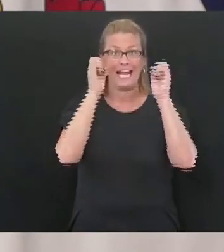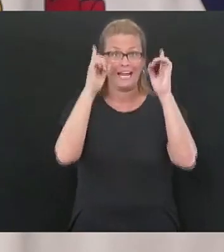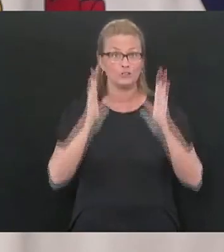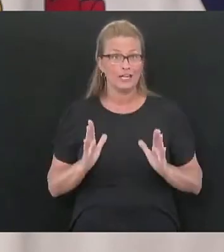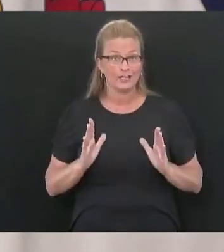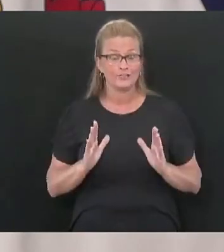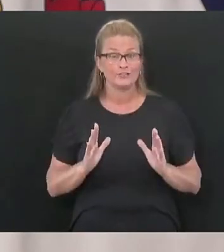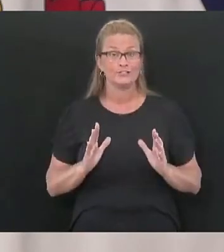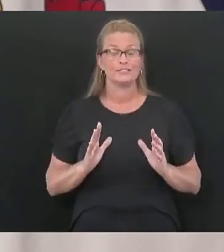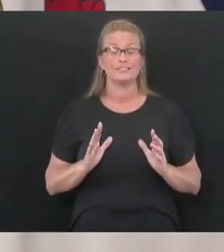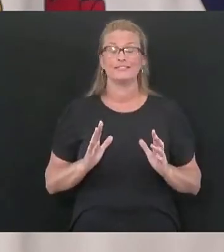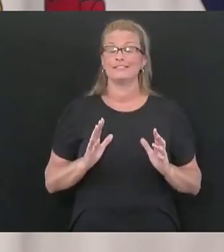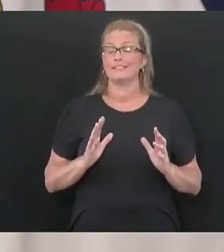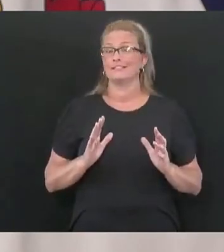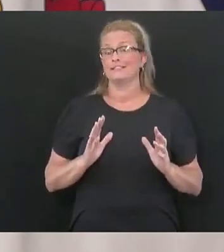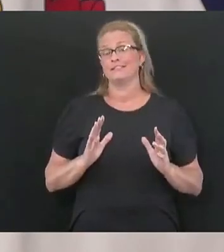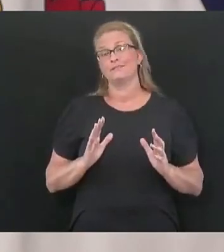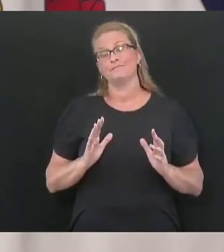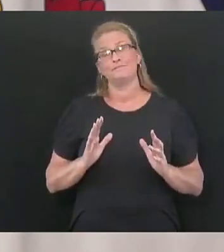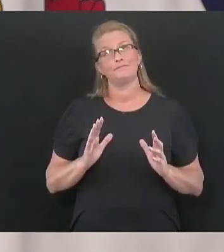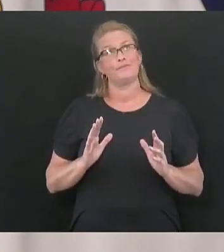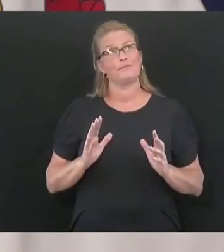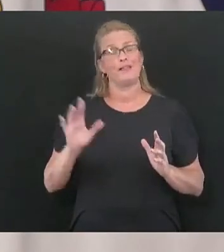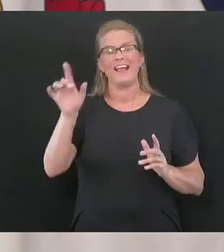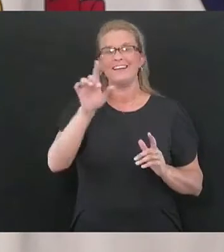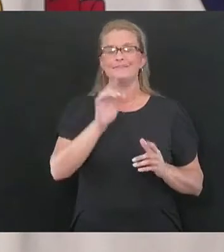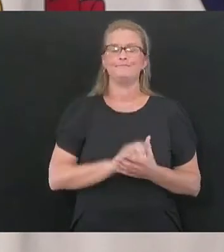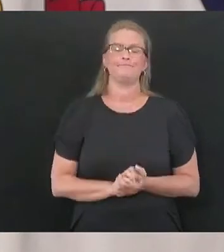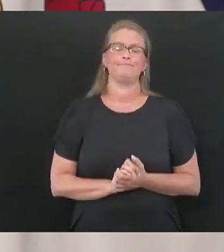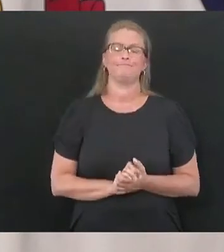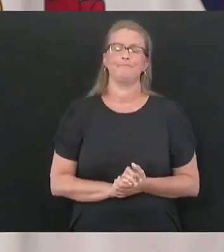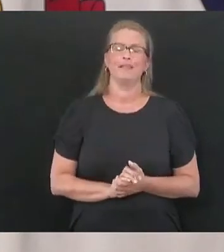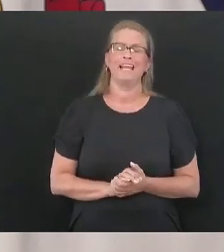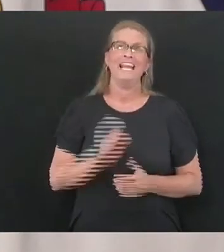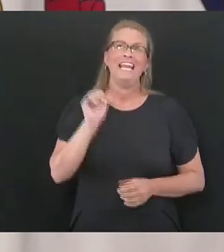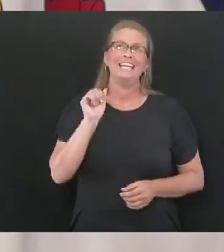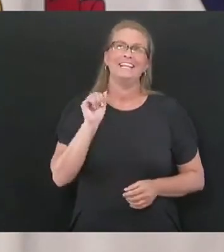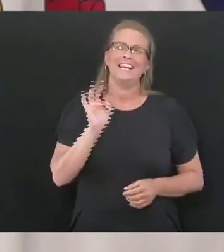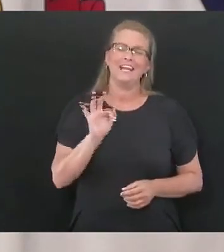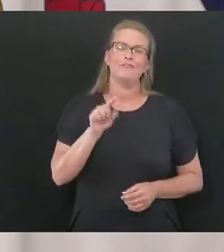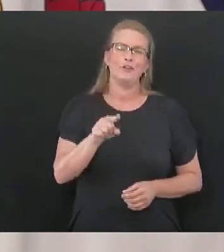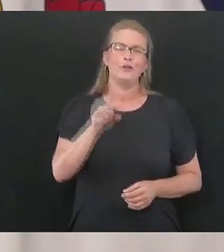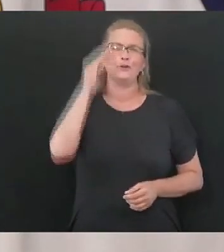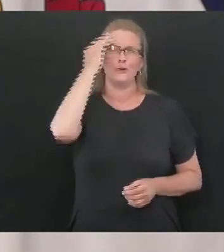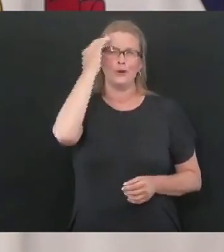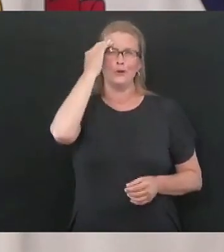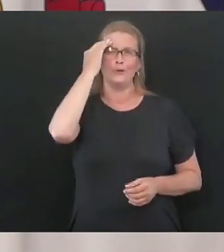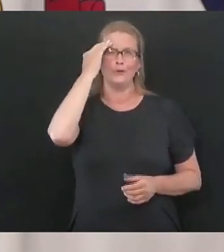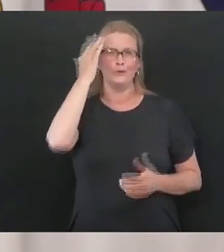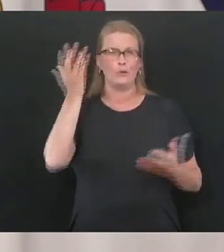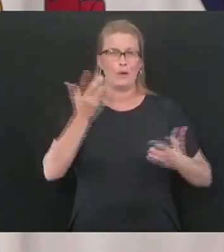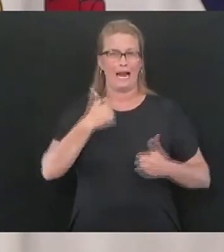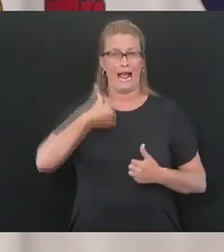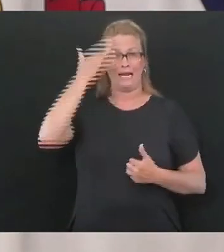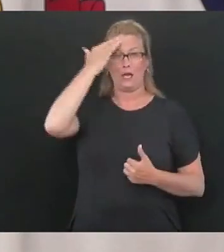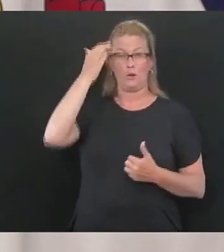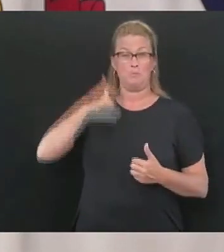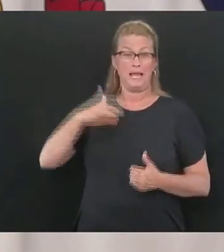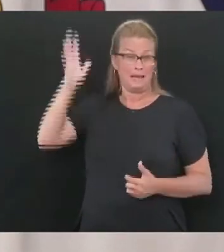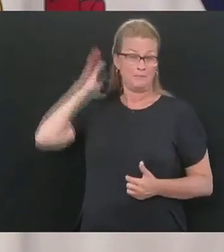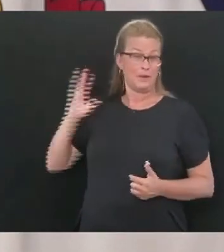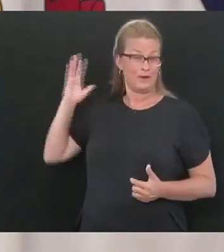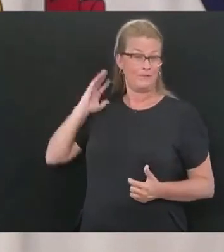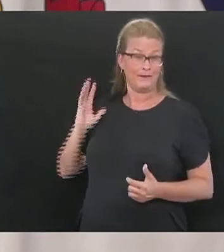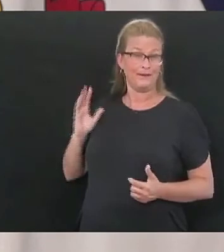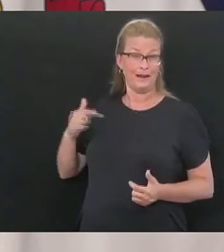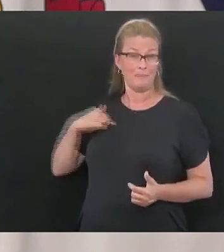and these people, I mean, if you knew what I knew, I mean, for crying out loud, I've been a coach forever. I've been in every school